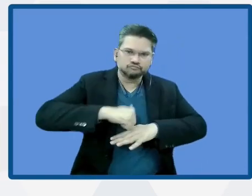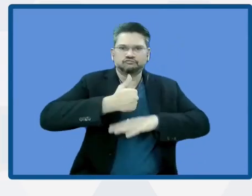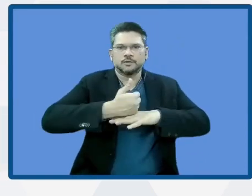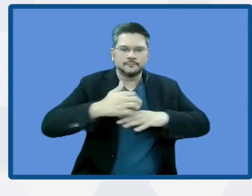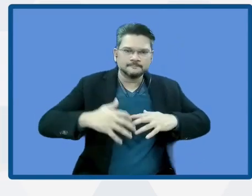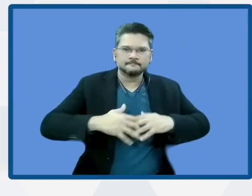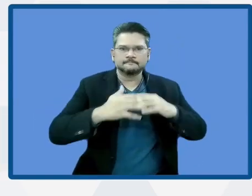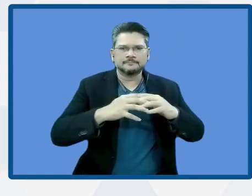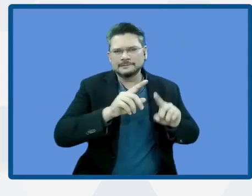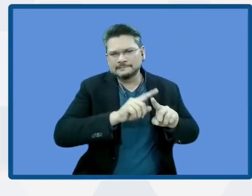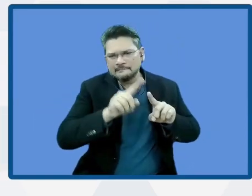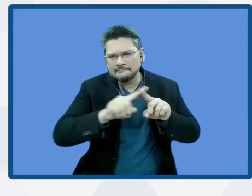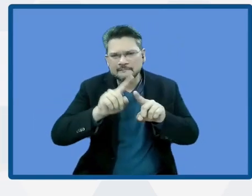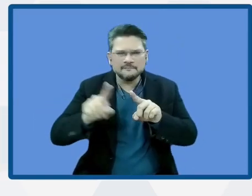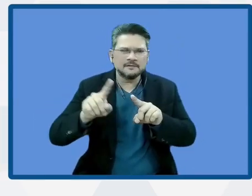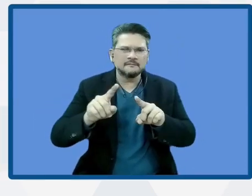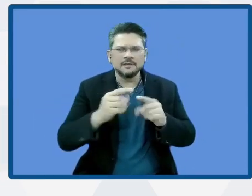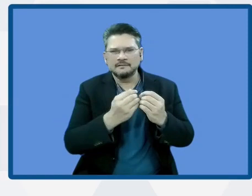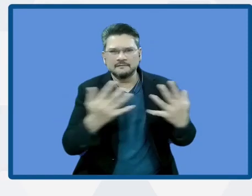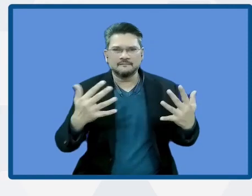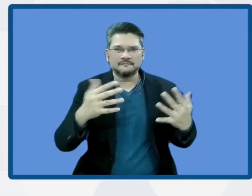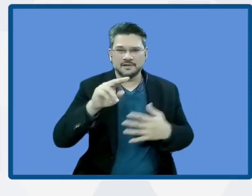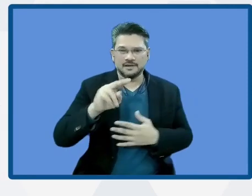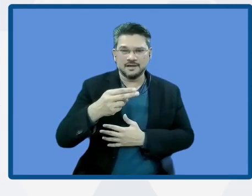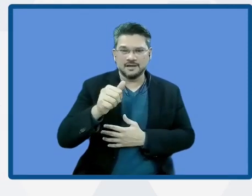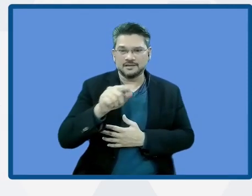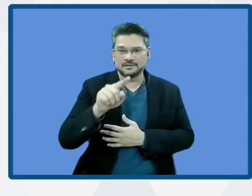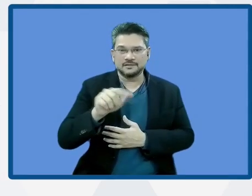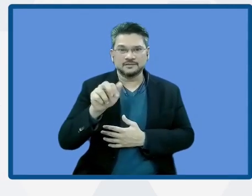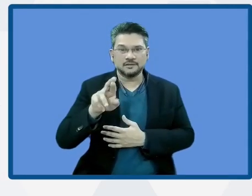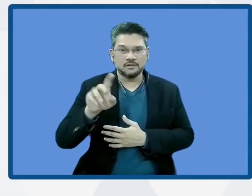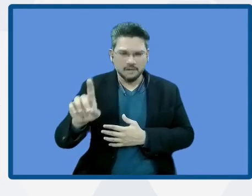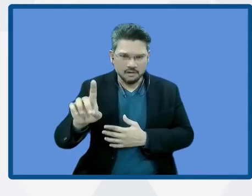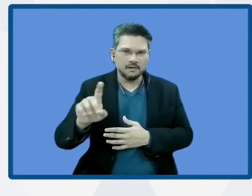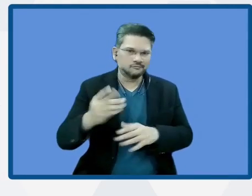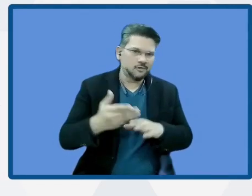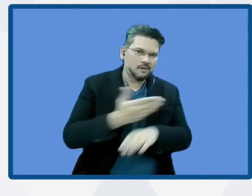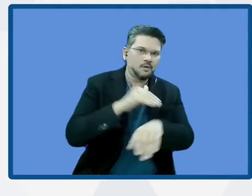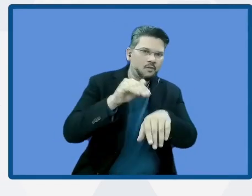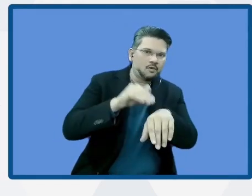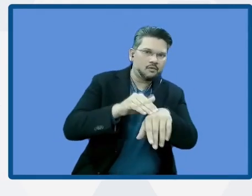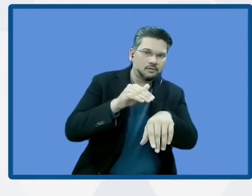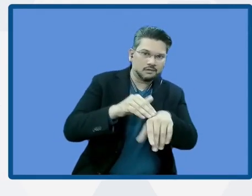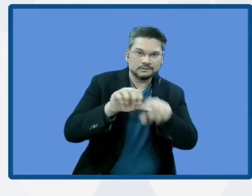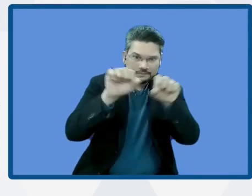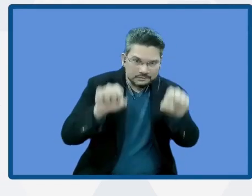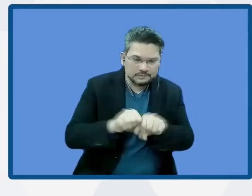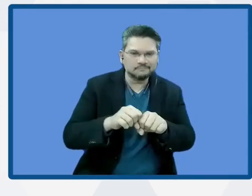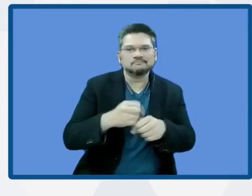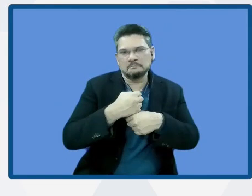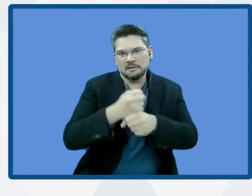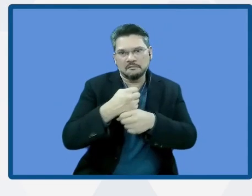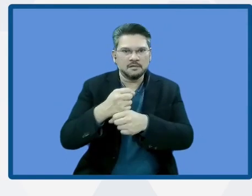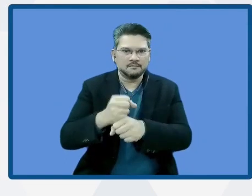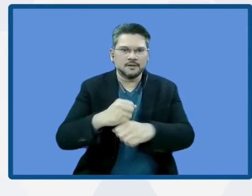multi-hazard early warning systems and inclusive systems until